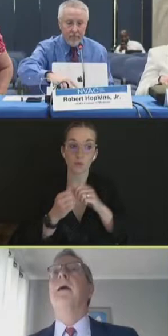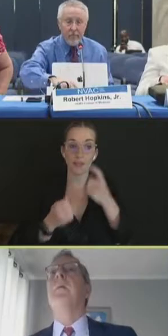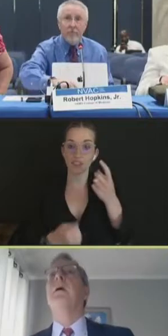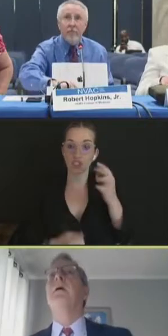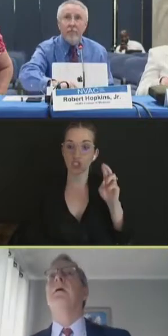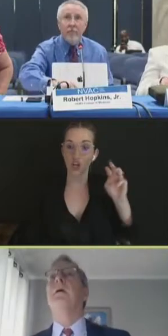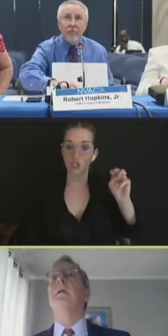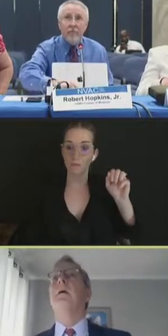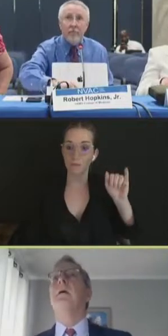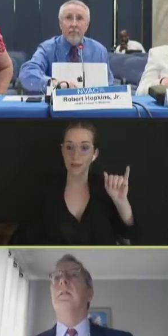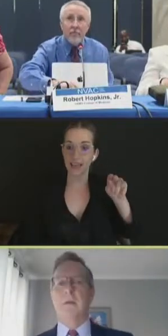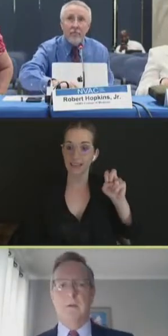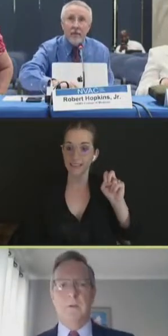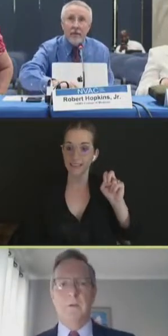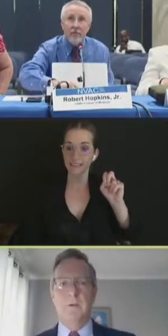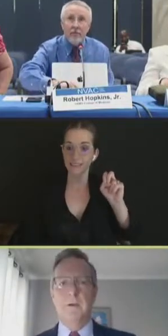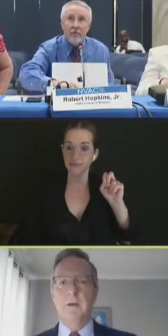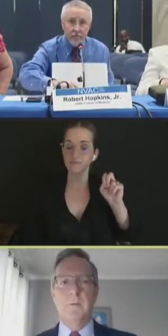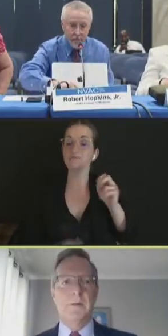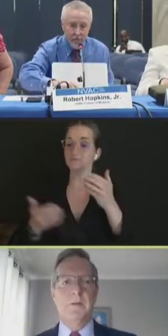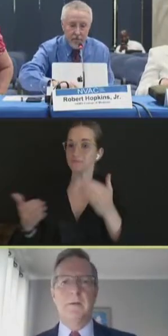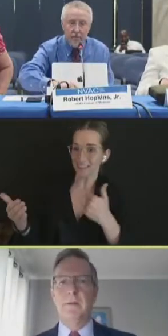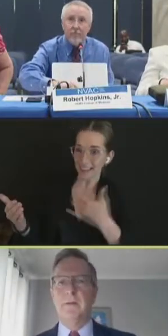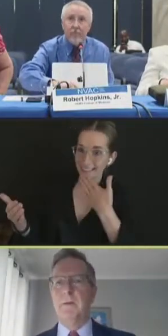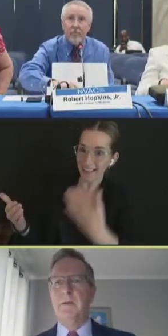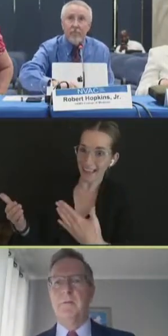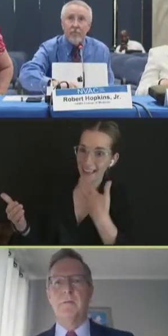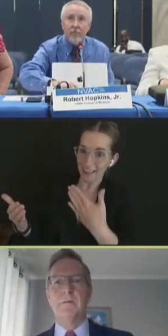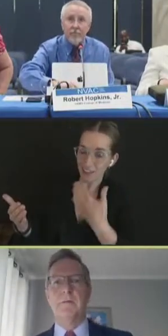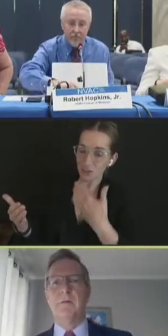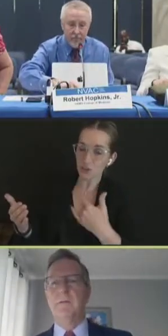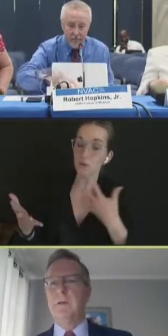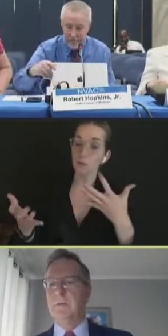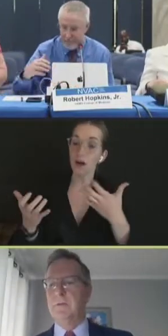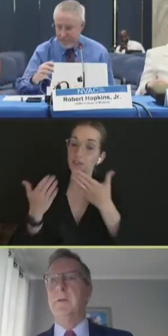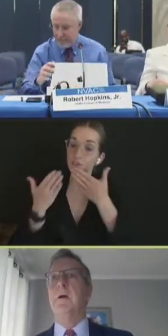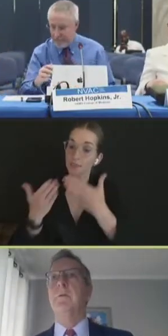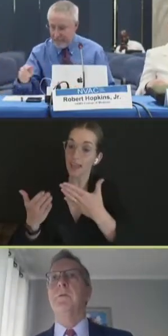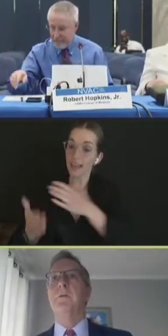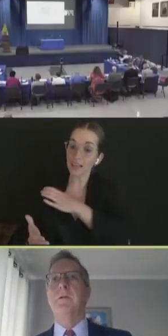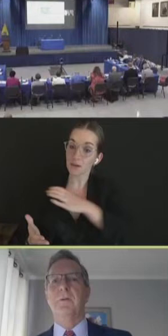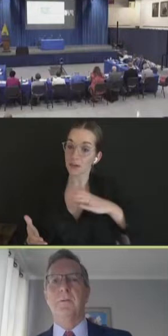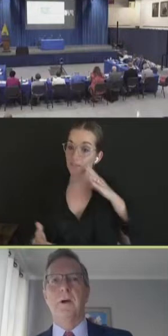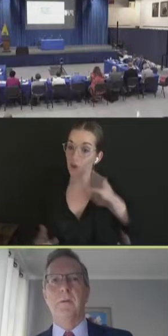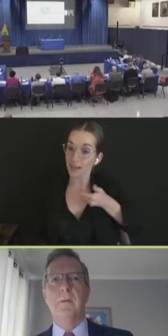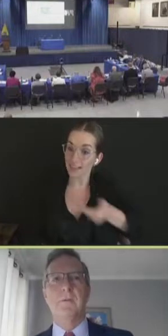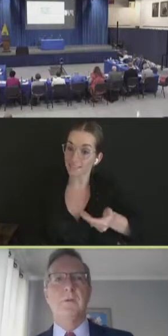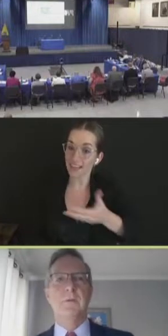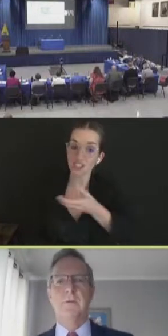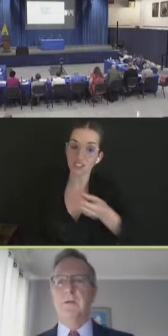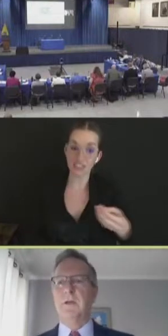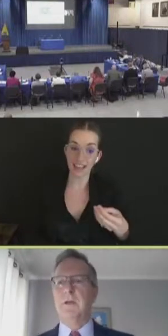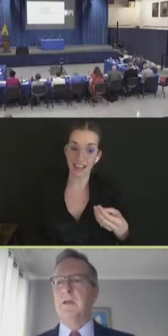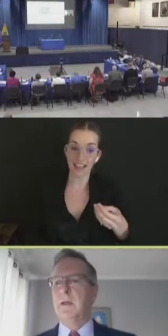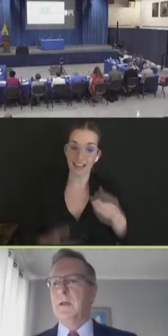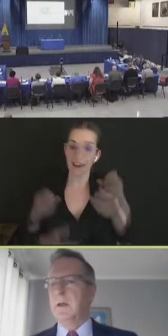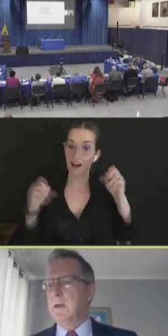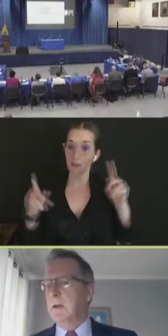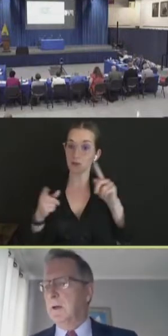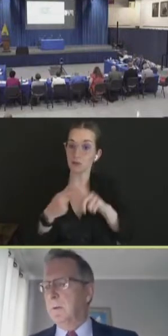I am on, and thank you. And I want to thank the committee for the invitation and the opportunity to comment to you